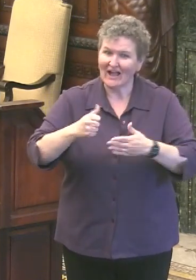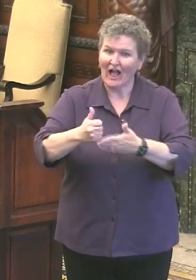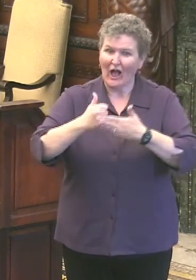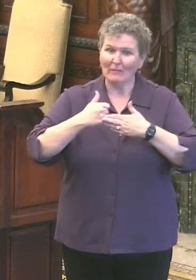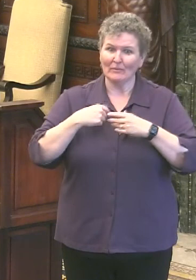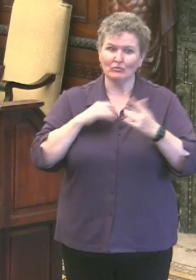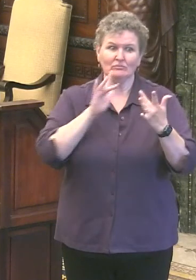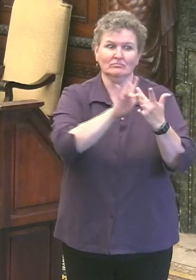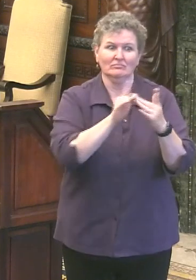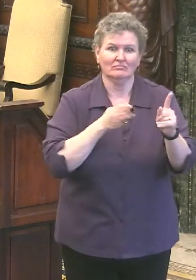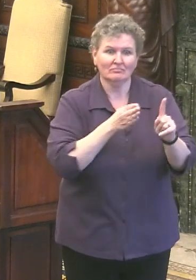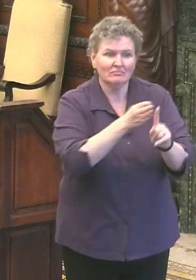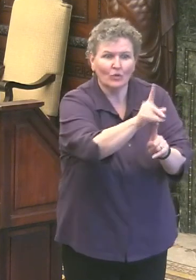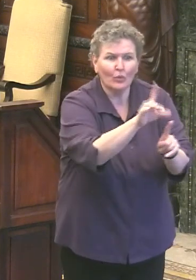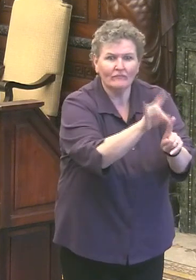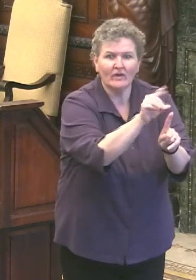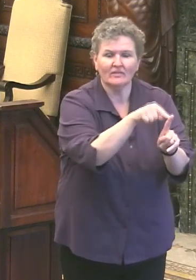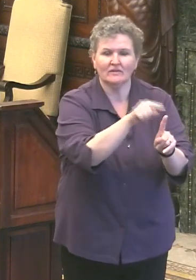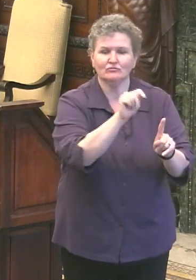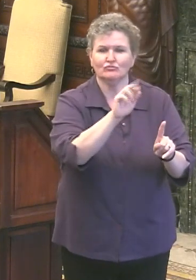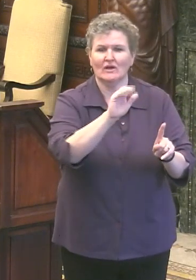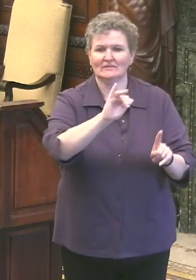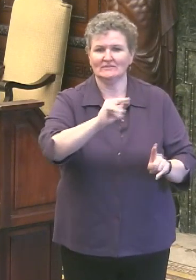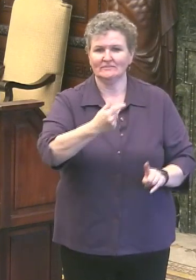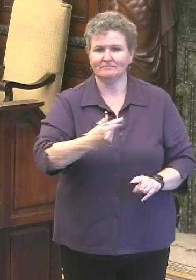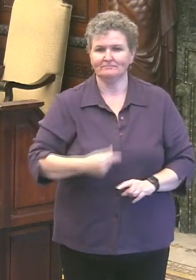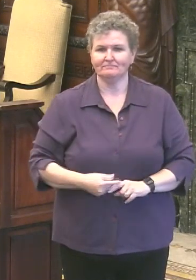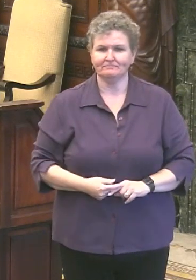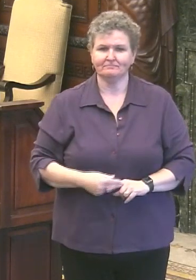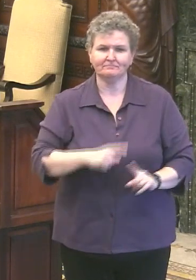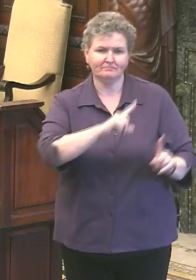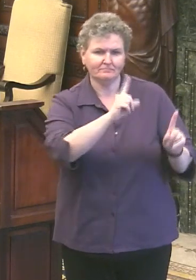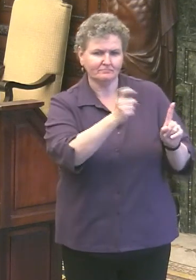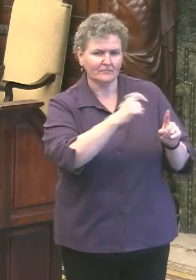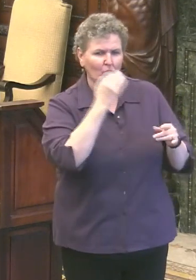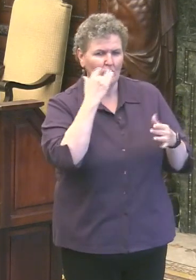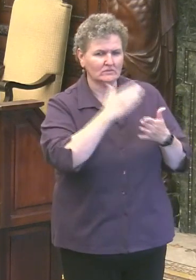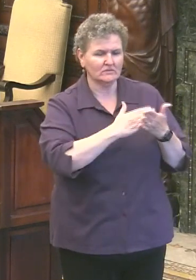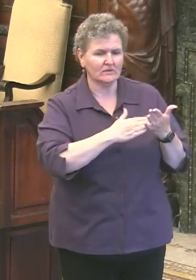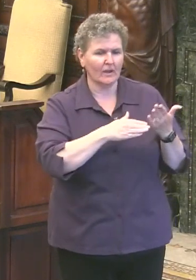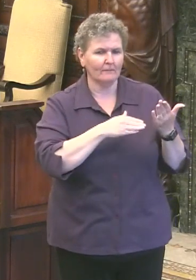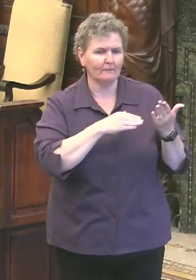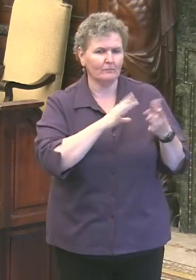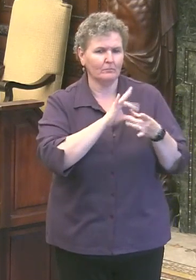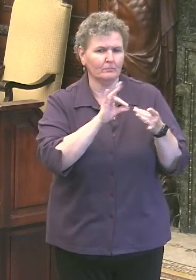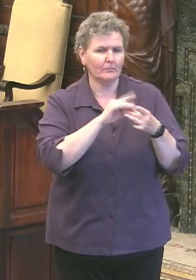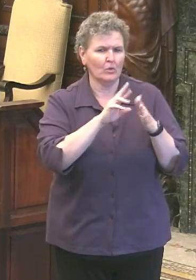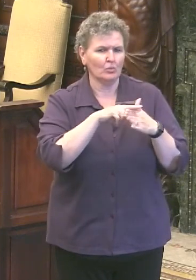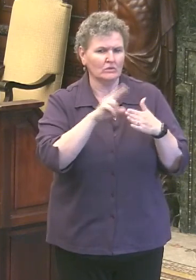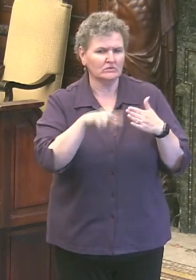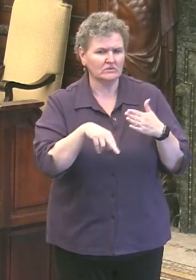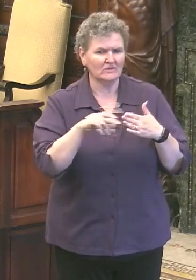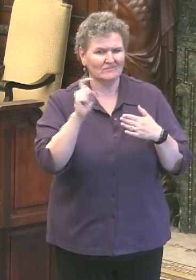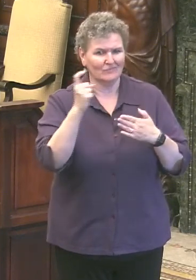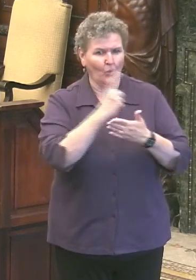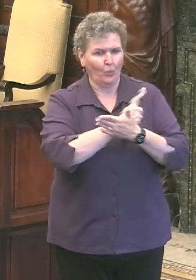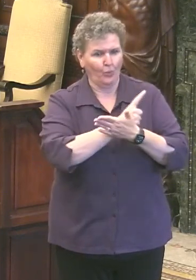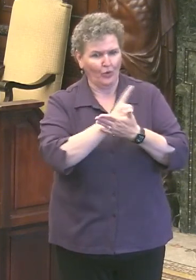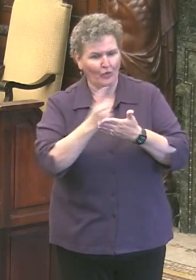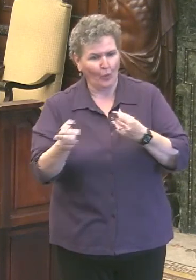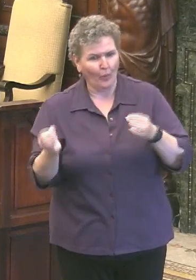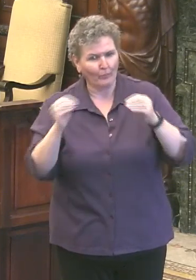sooner. And some, I'm asking because some readers have been telling us that their results are taking a week or longer, and then, you